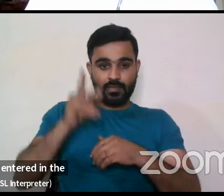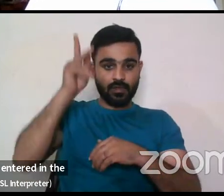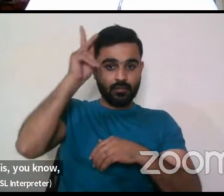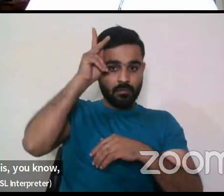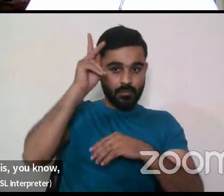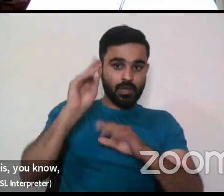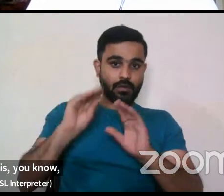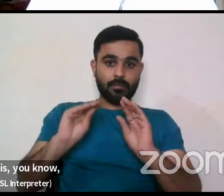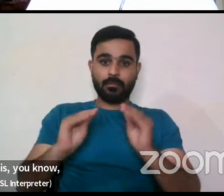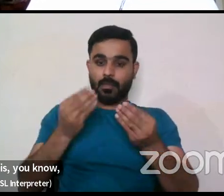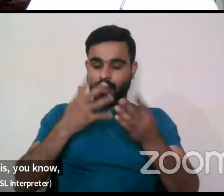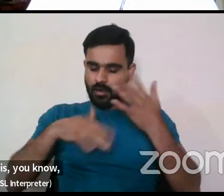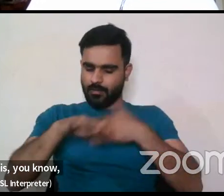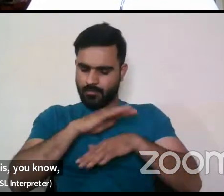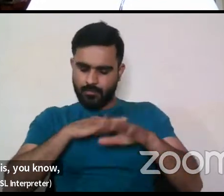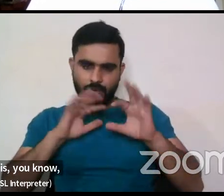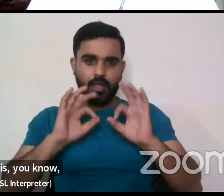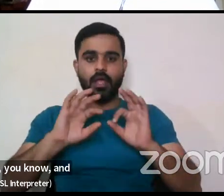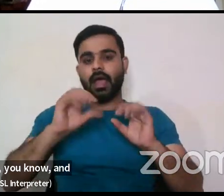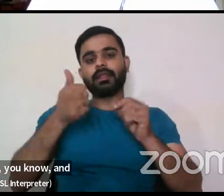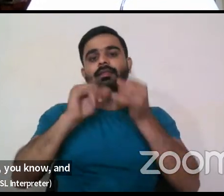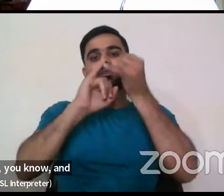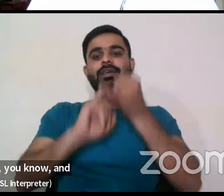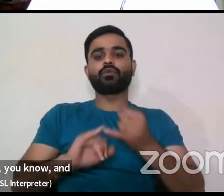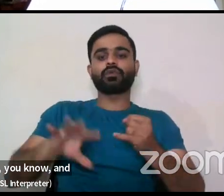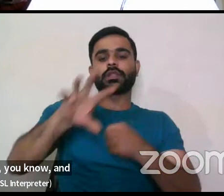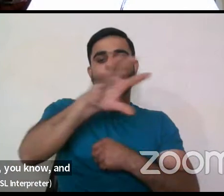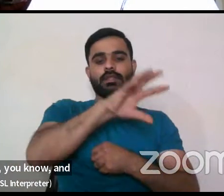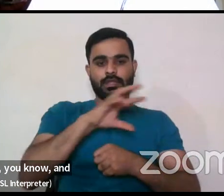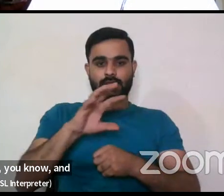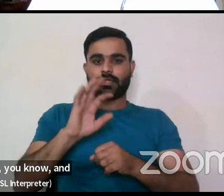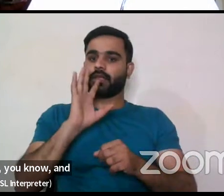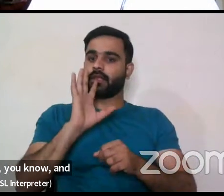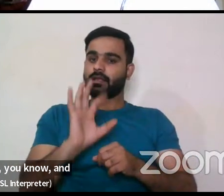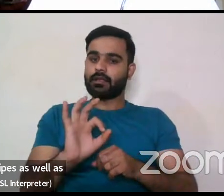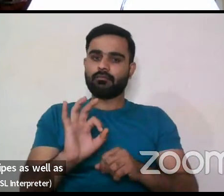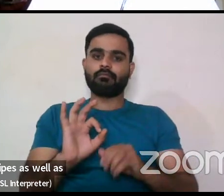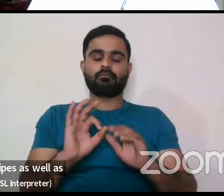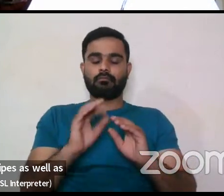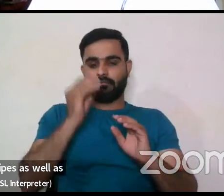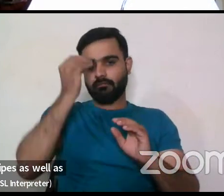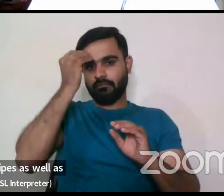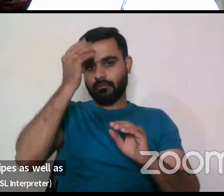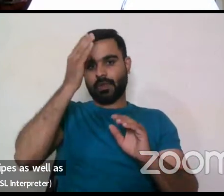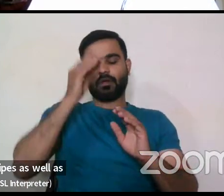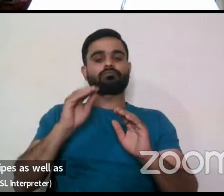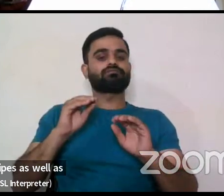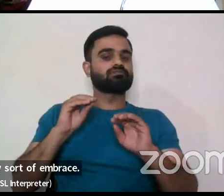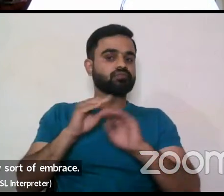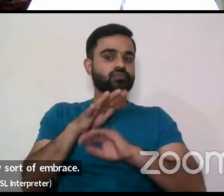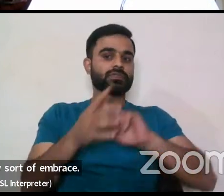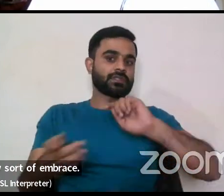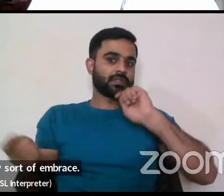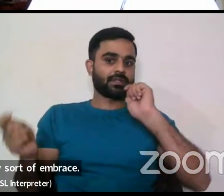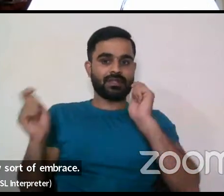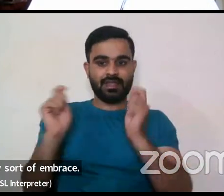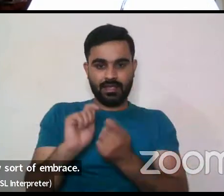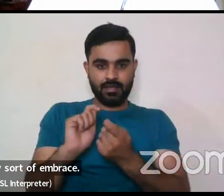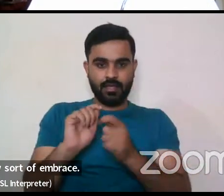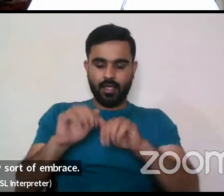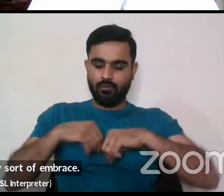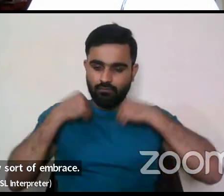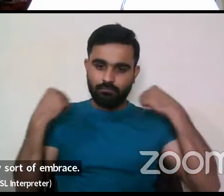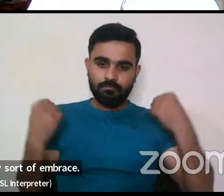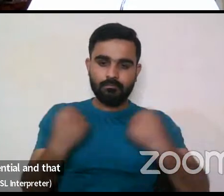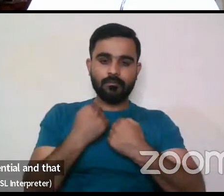well, has made great strides, as well as other South Asian countries have really sort of embrace the digital revolution, how the potential in